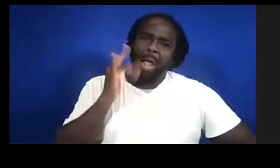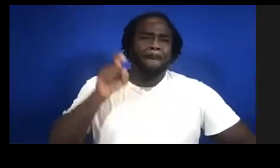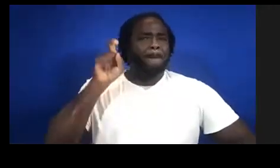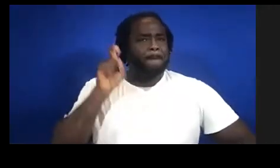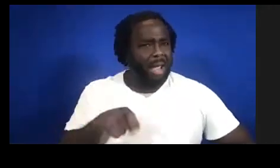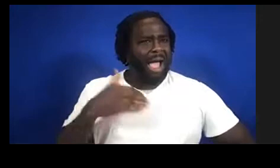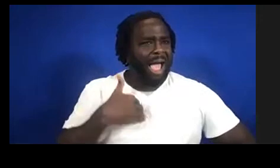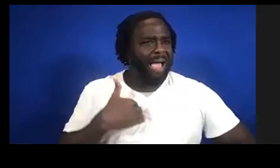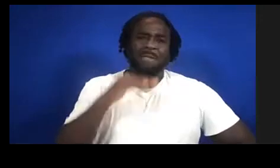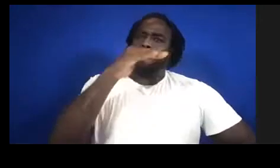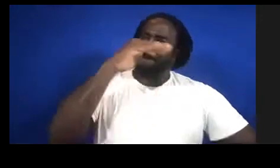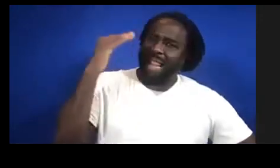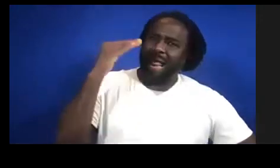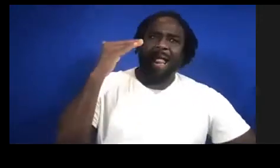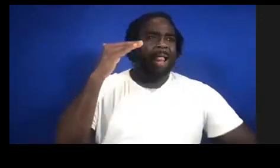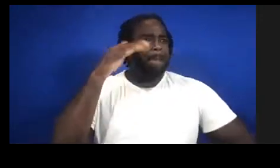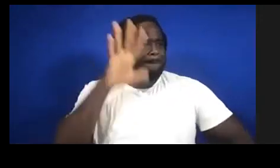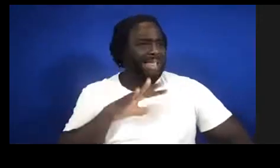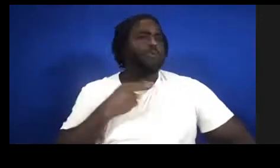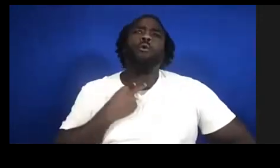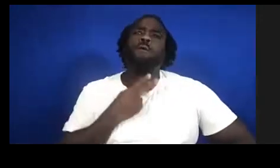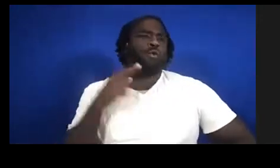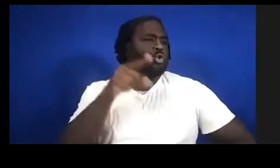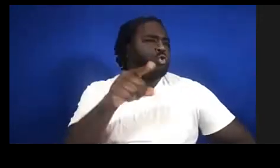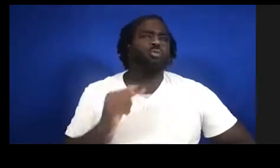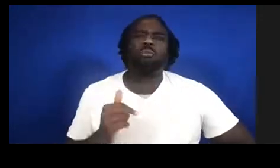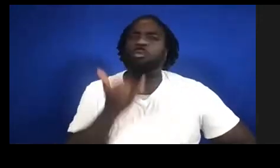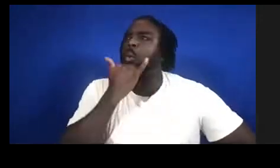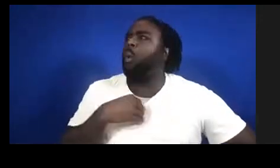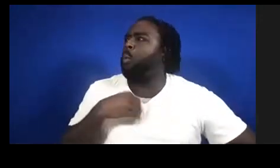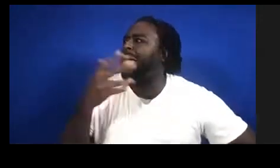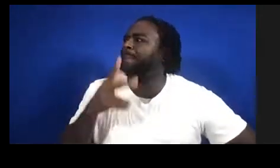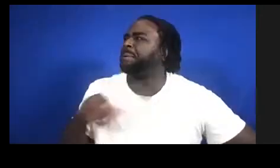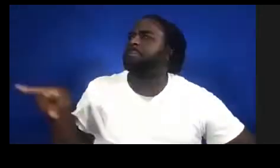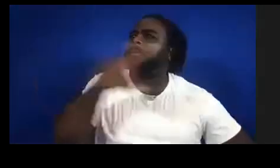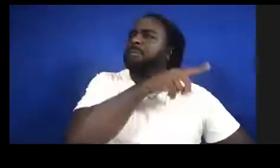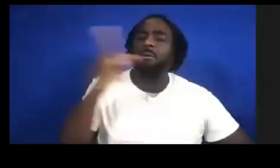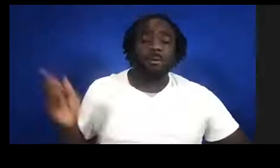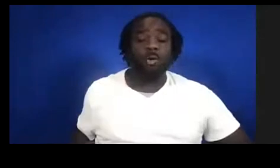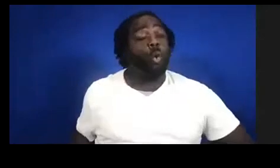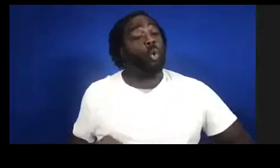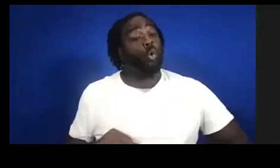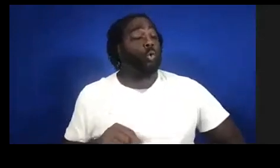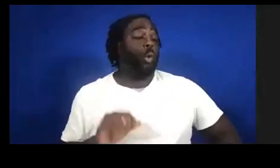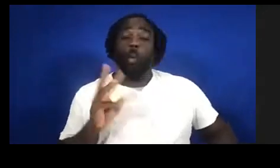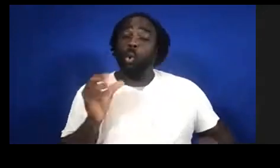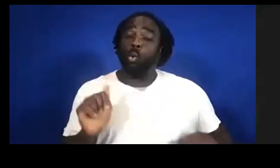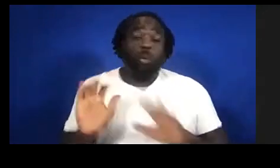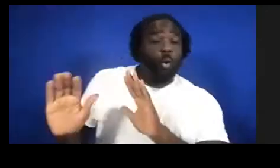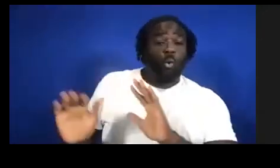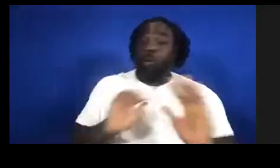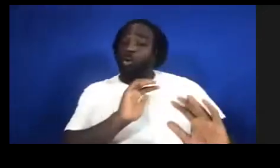You know, as I travel, sometimes people ask me about why it's so important that I have a